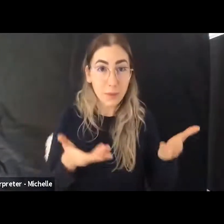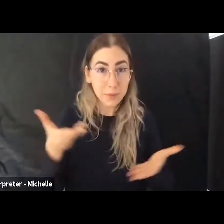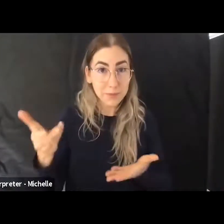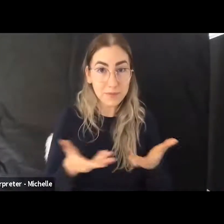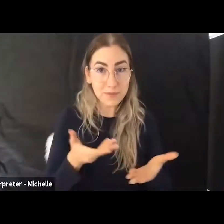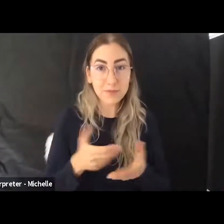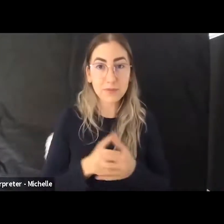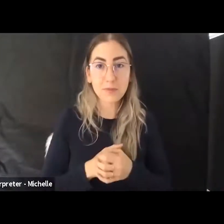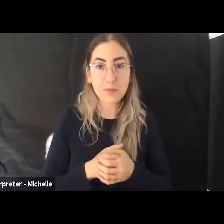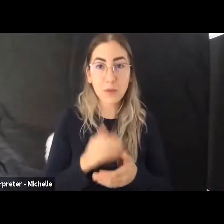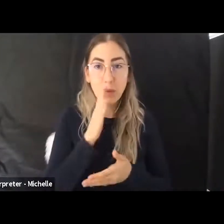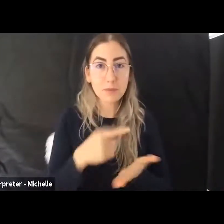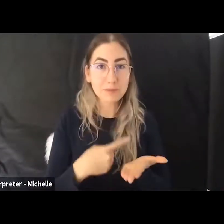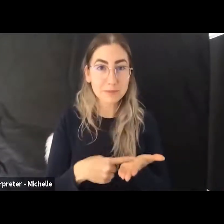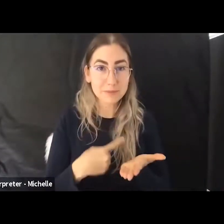conducted